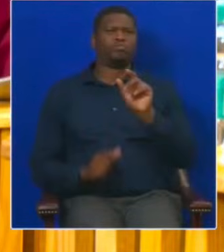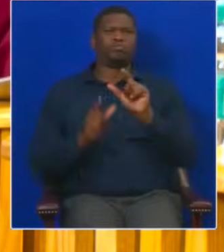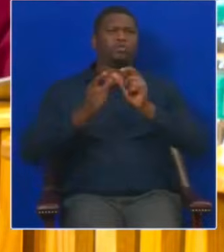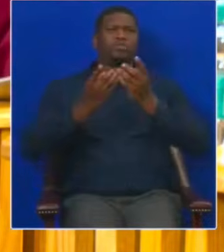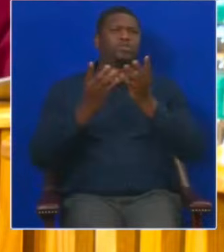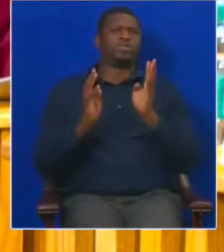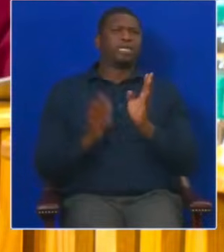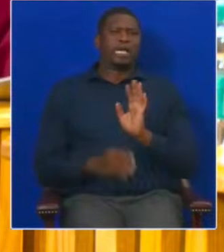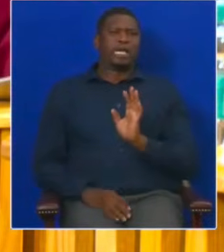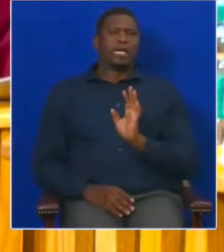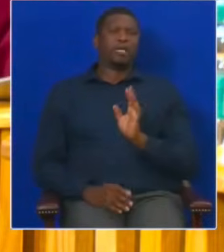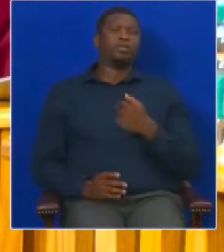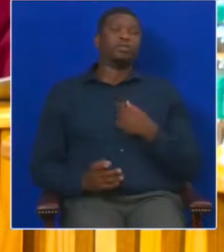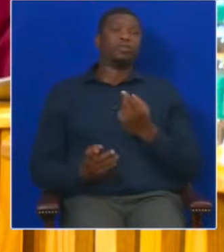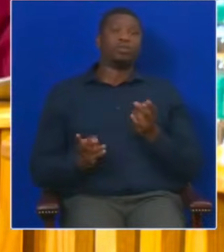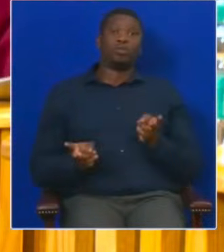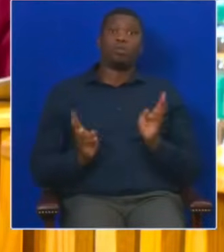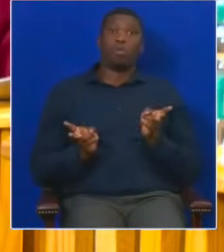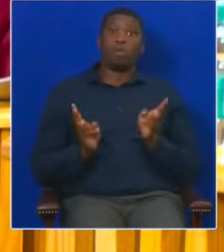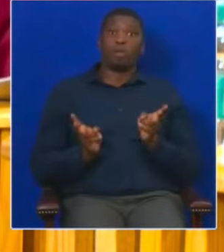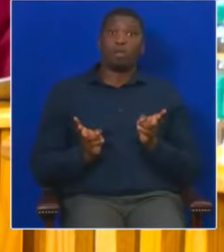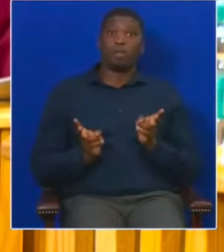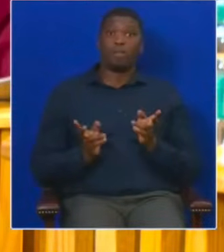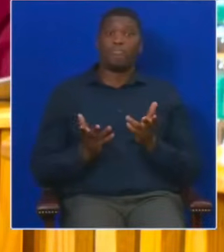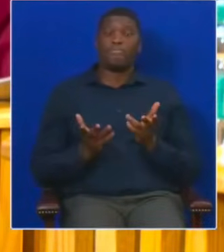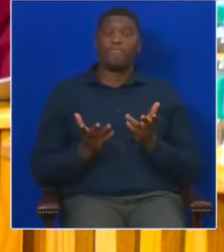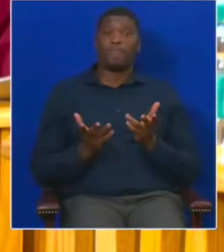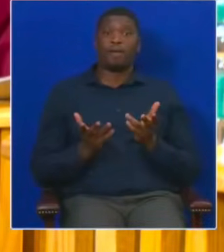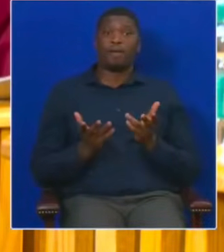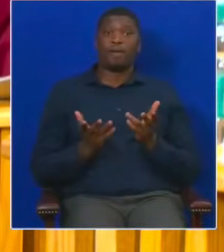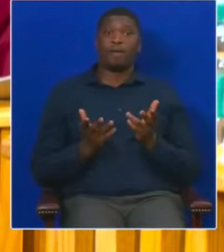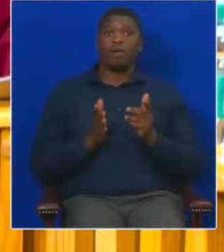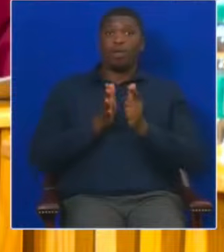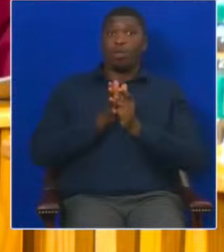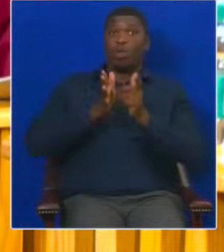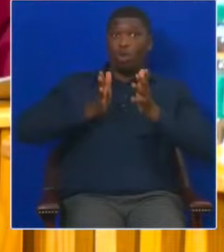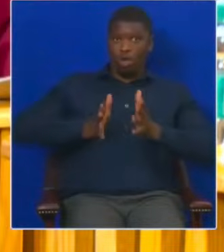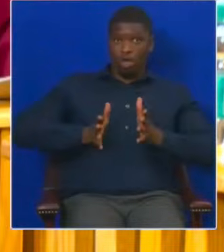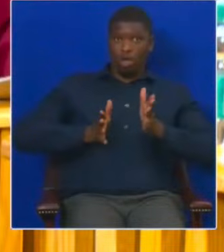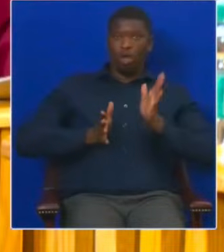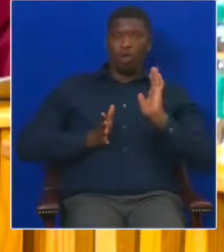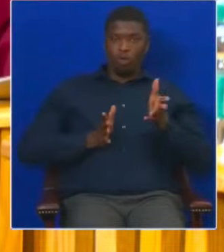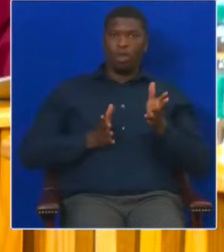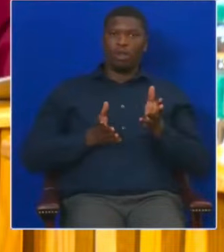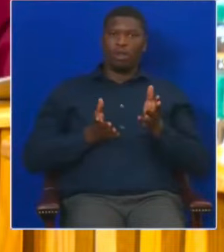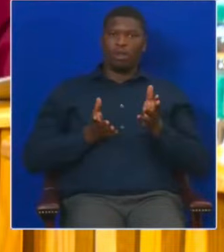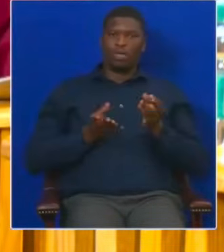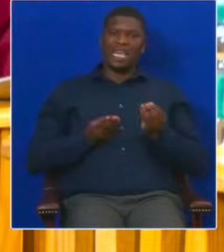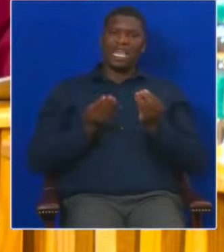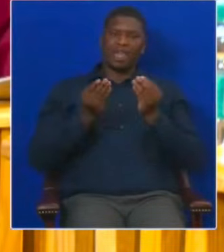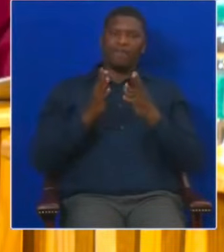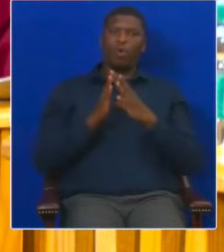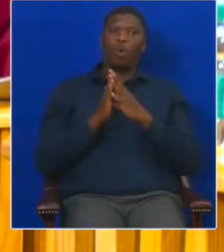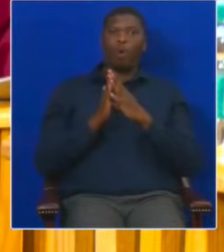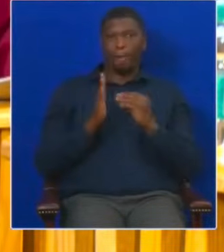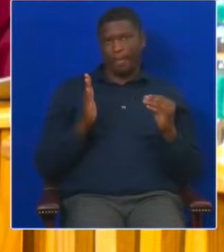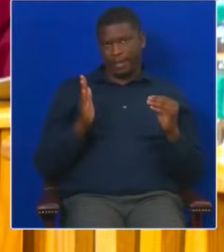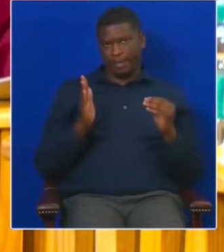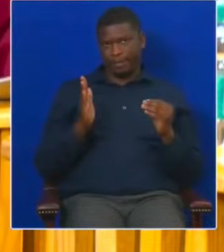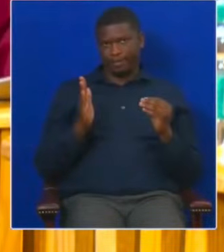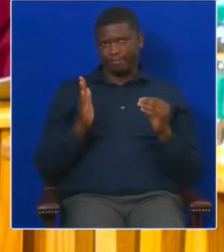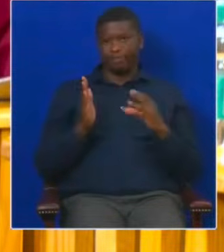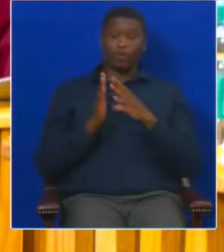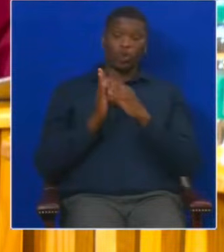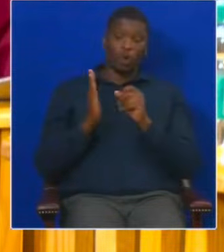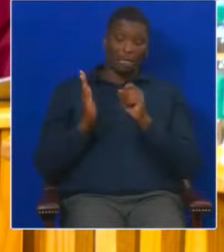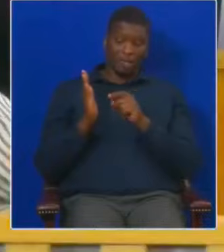the legal representative will be provided with a copy of a J50 warrant of